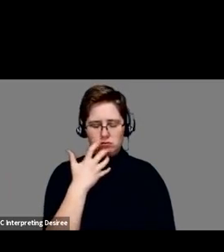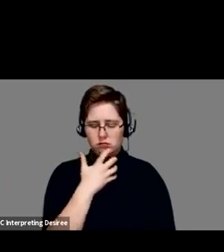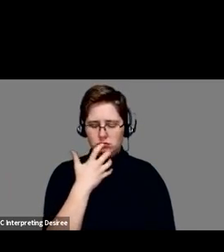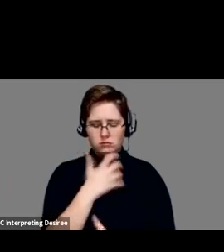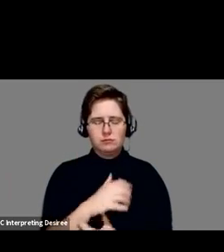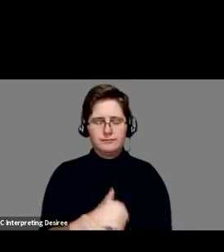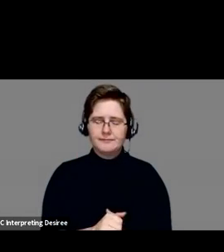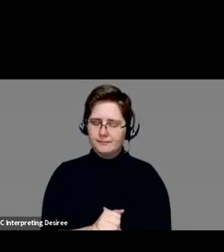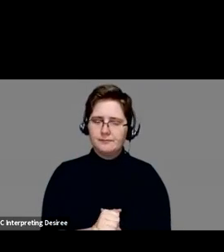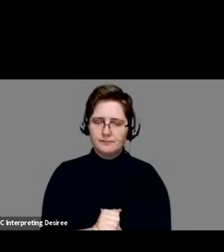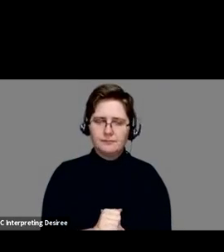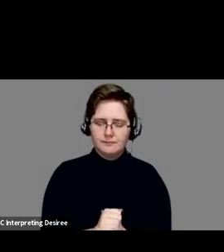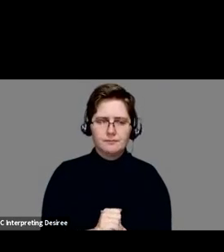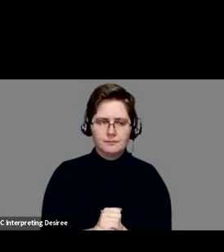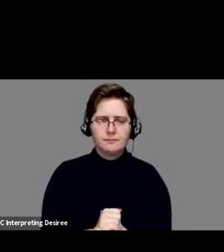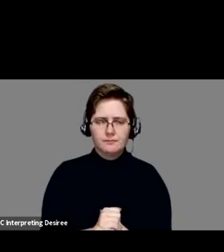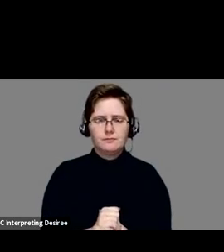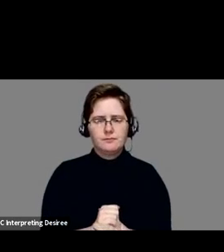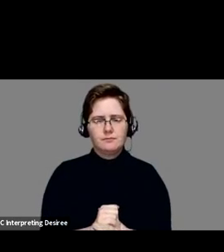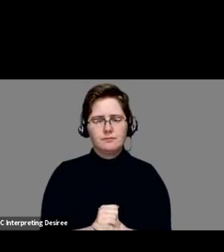the